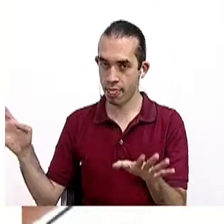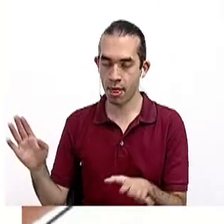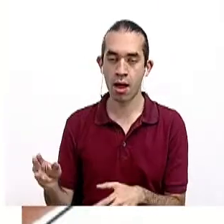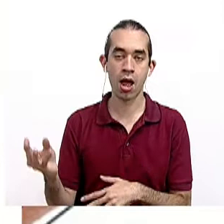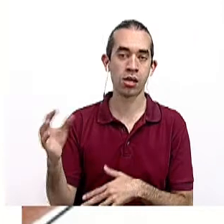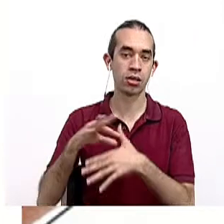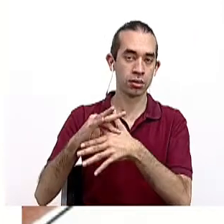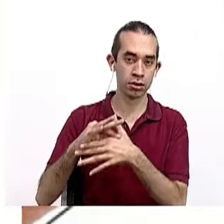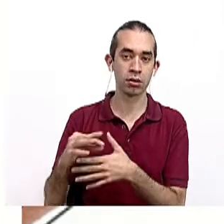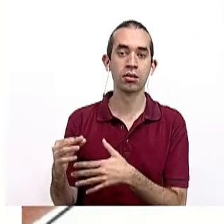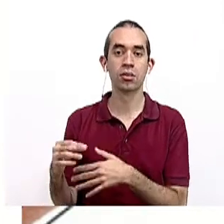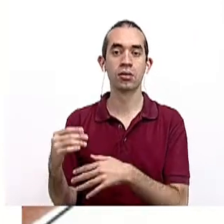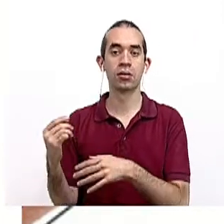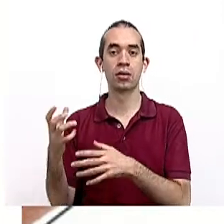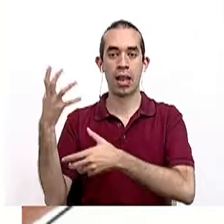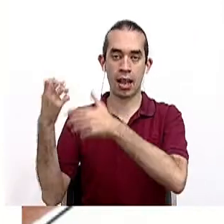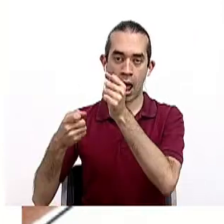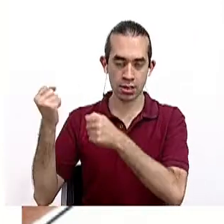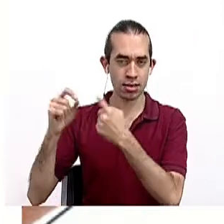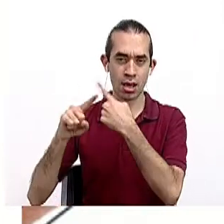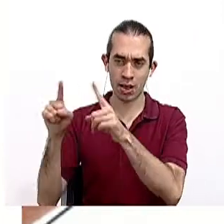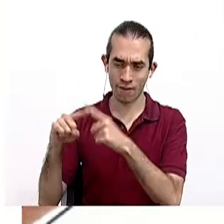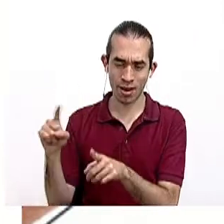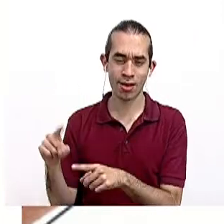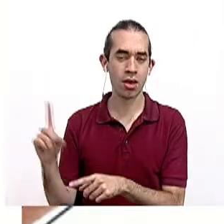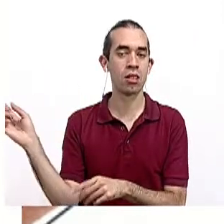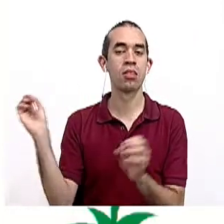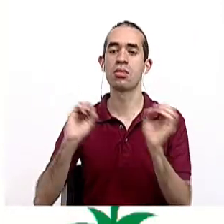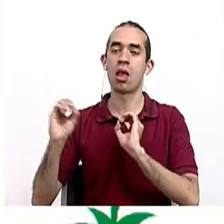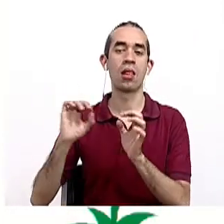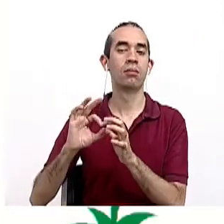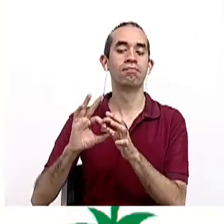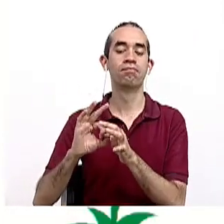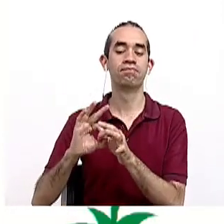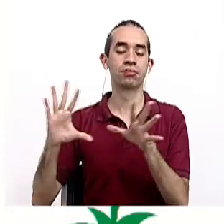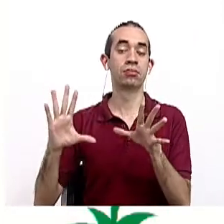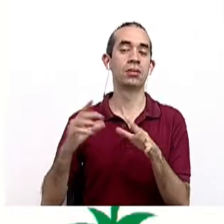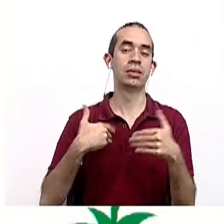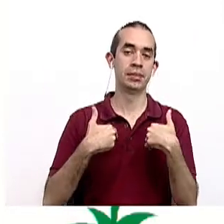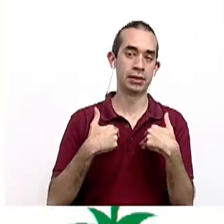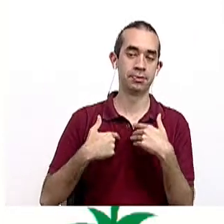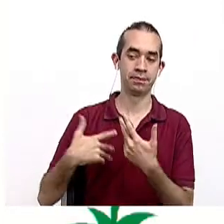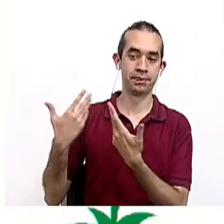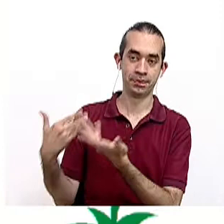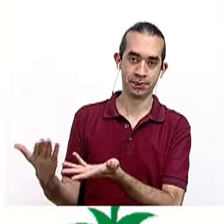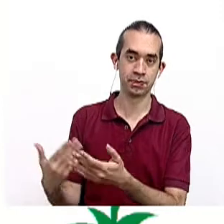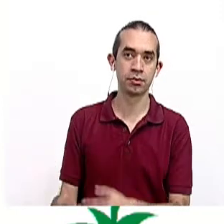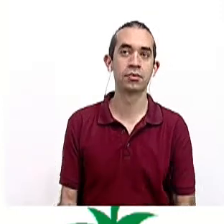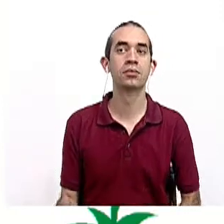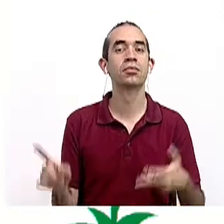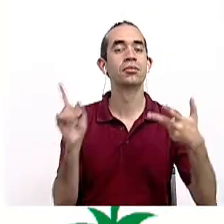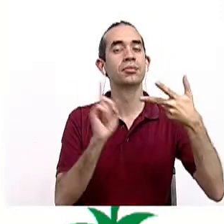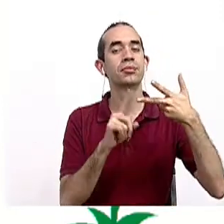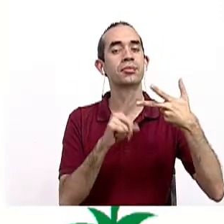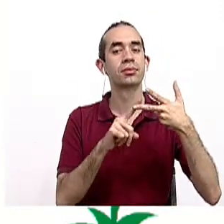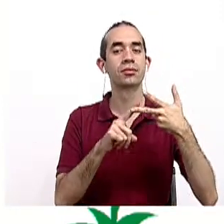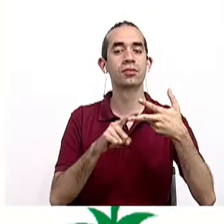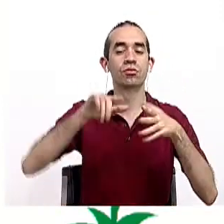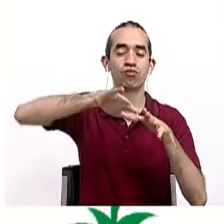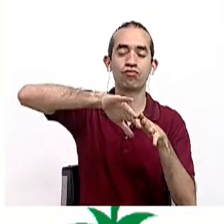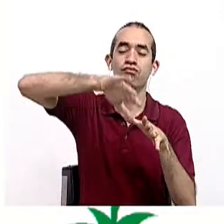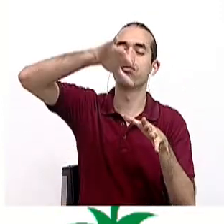dairy products, anything that is taken from animals. The next word that I have is, what can you find in